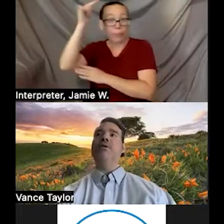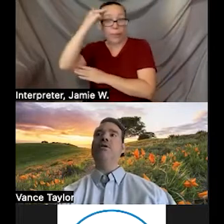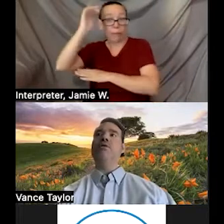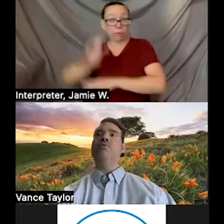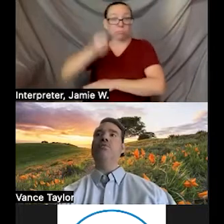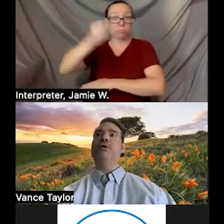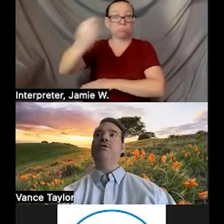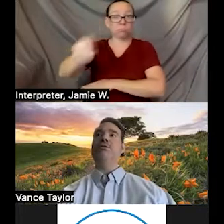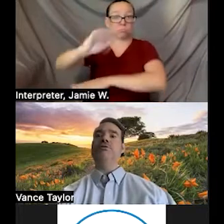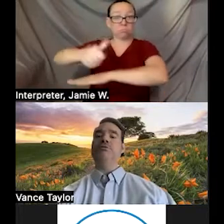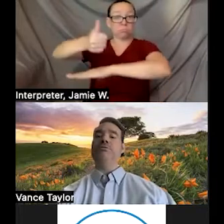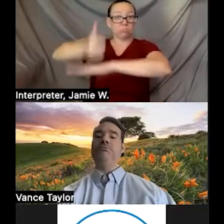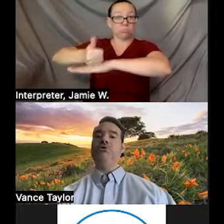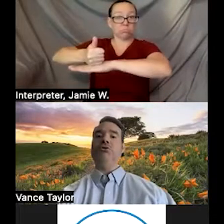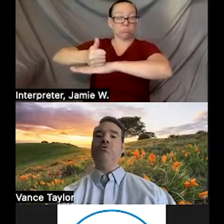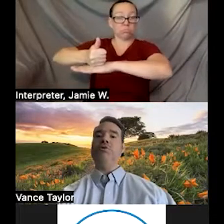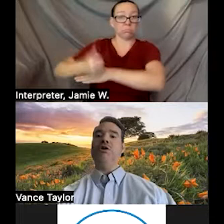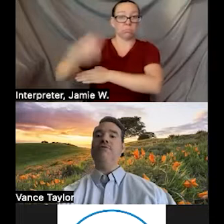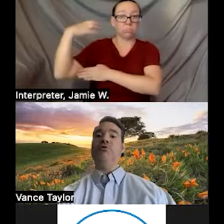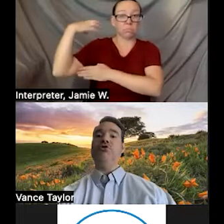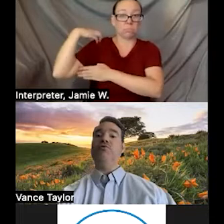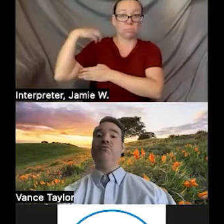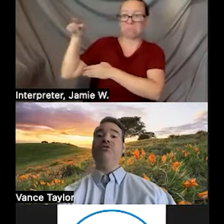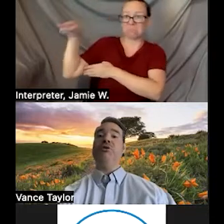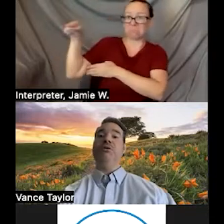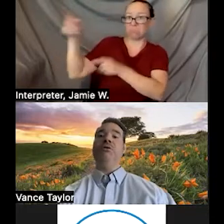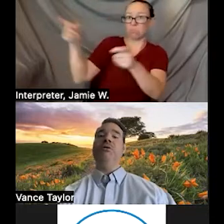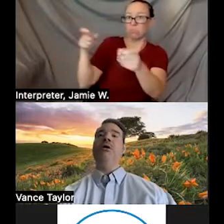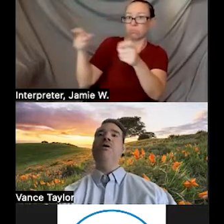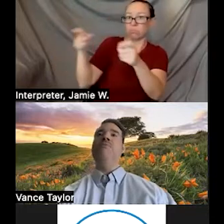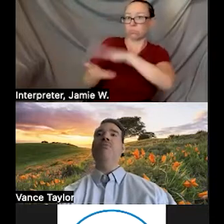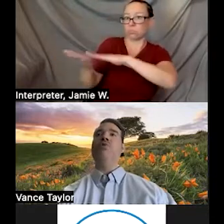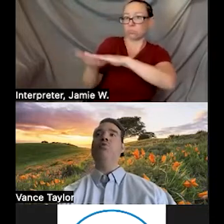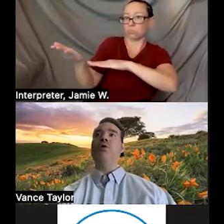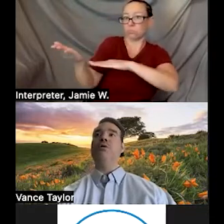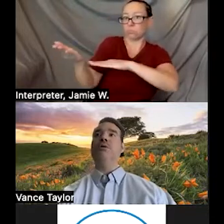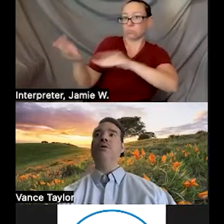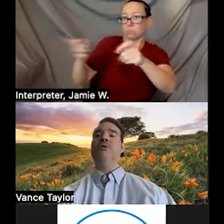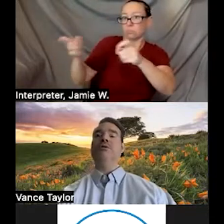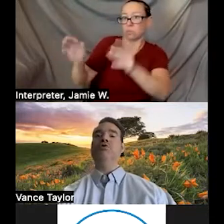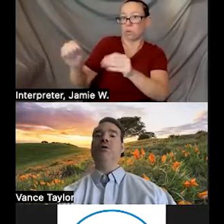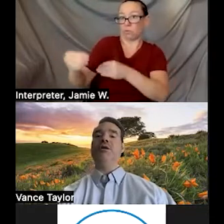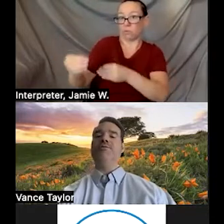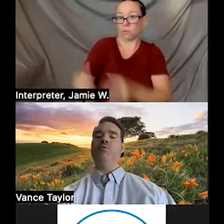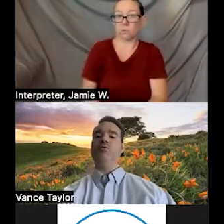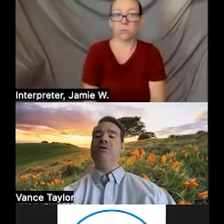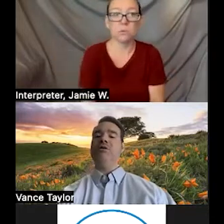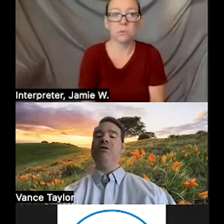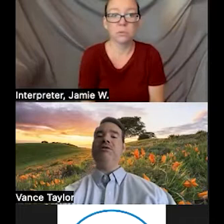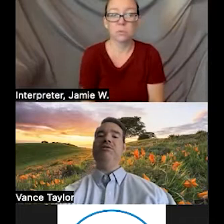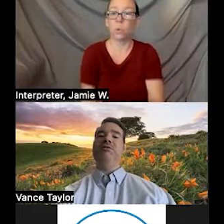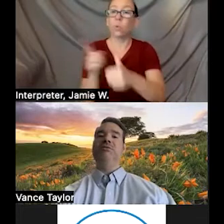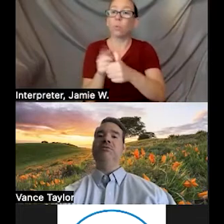that really is charged to run the office with a twofold mission. One is to identify what are